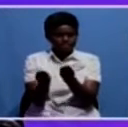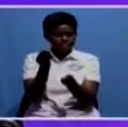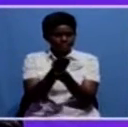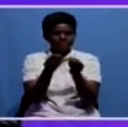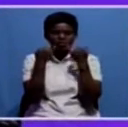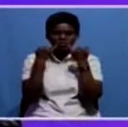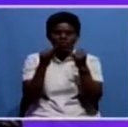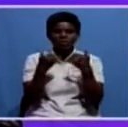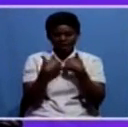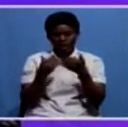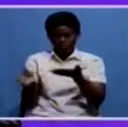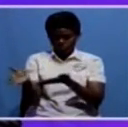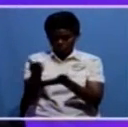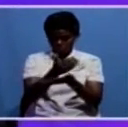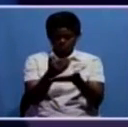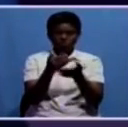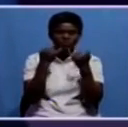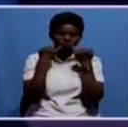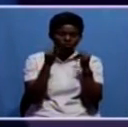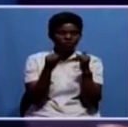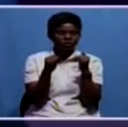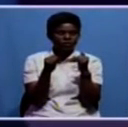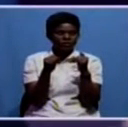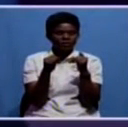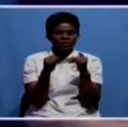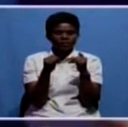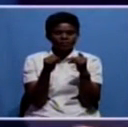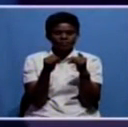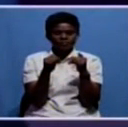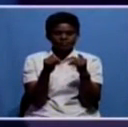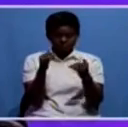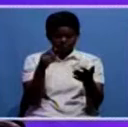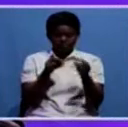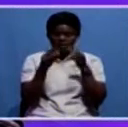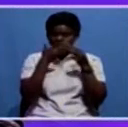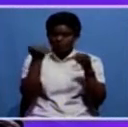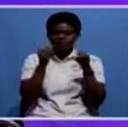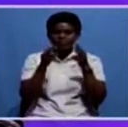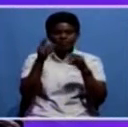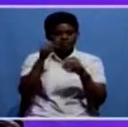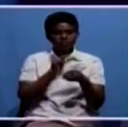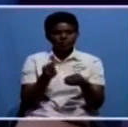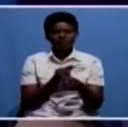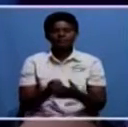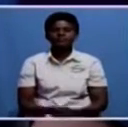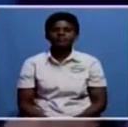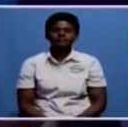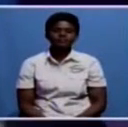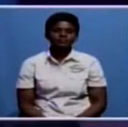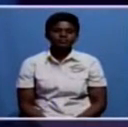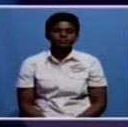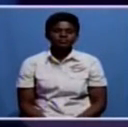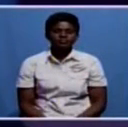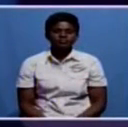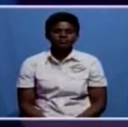intelligence that she has gathered and say, my colleagues in cabinet, I think this is the best way forward. Let's move on to probably maybe politics and